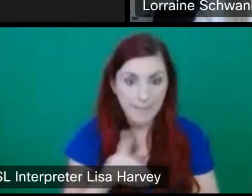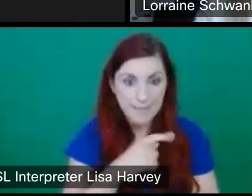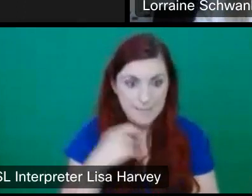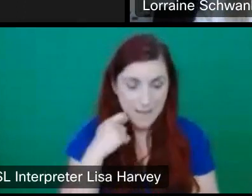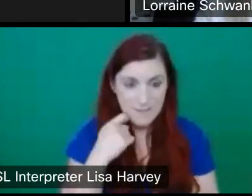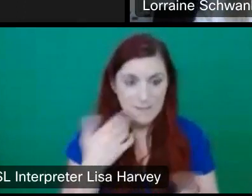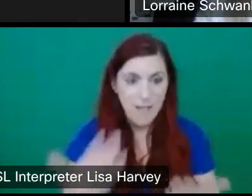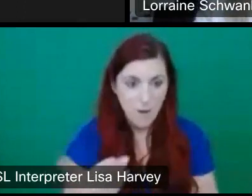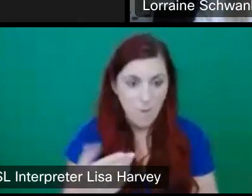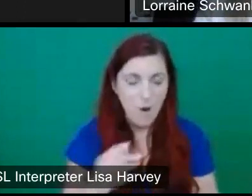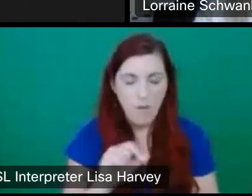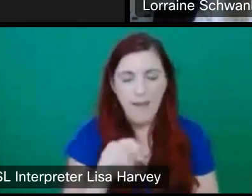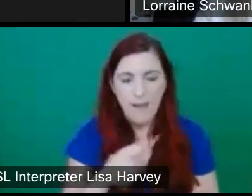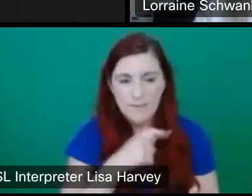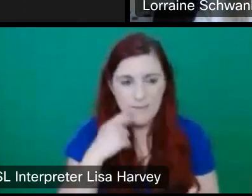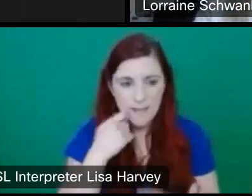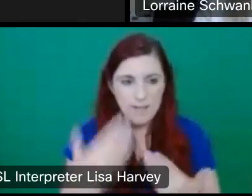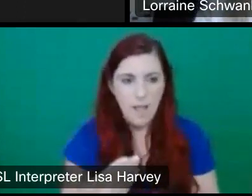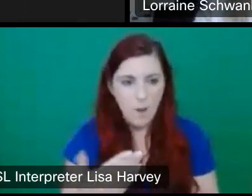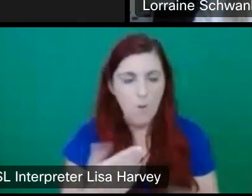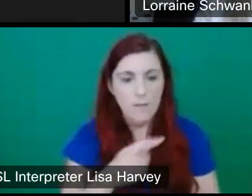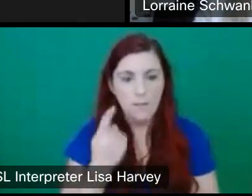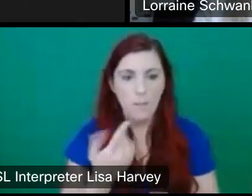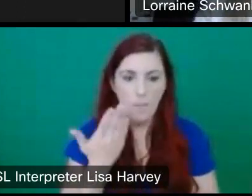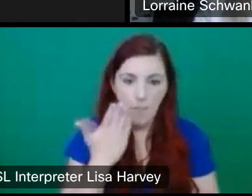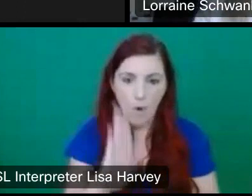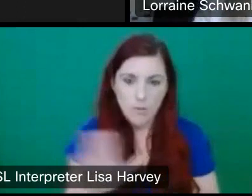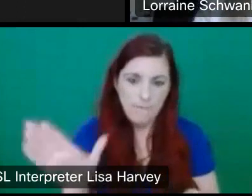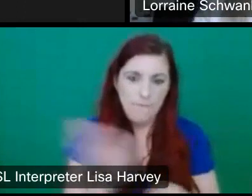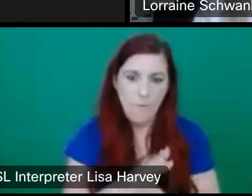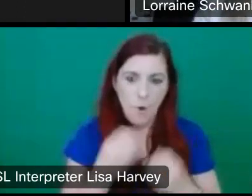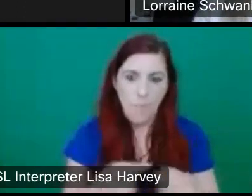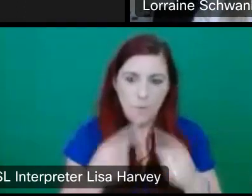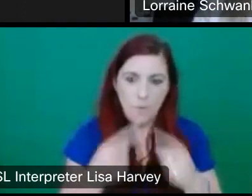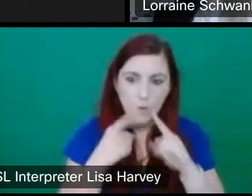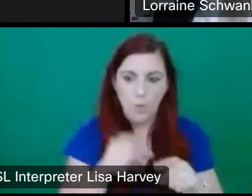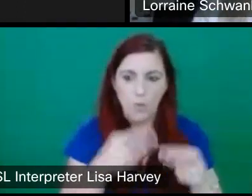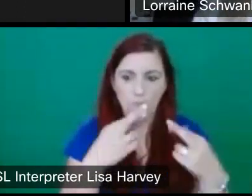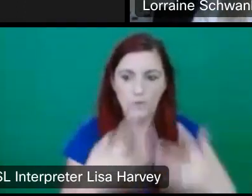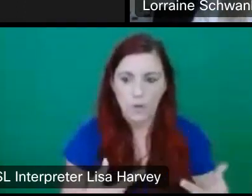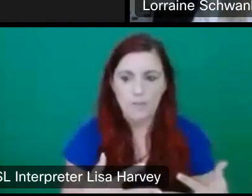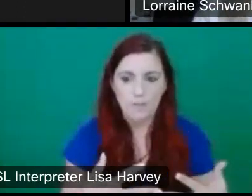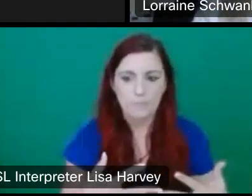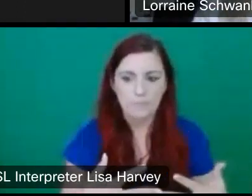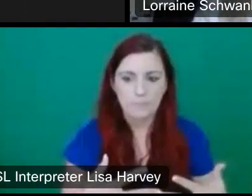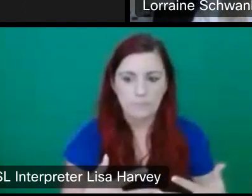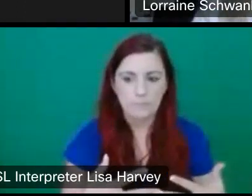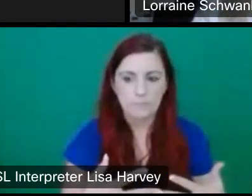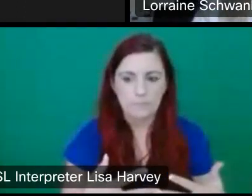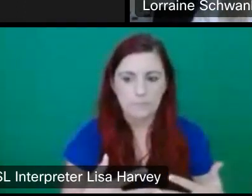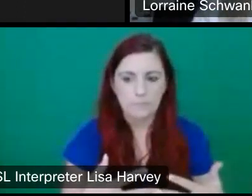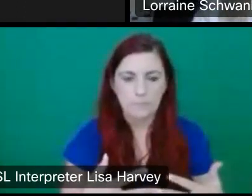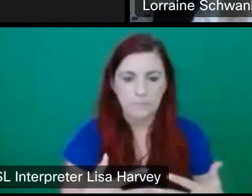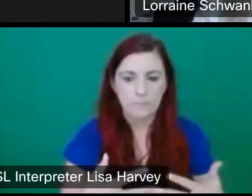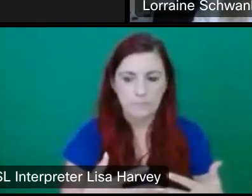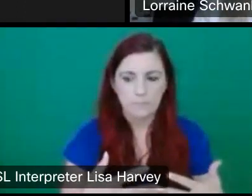is there has to be full open disclosure of all elements of that review. So if